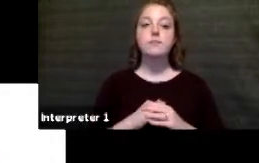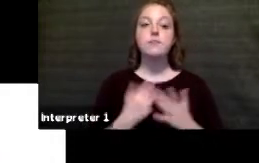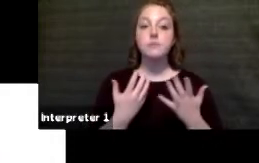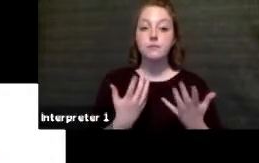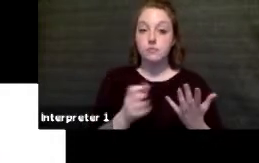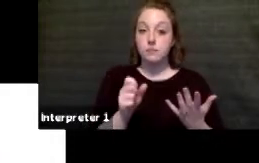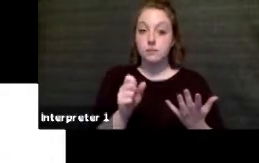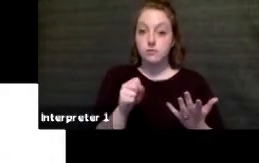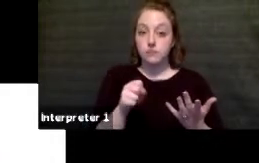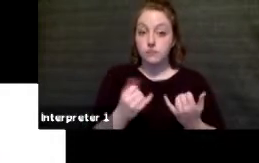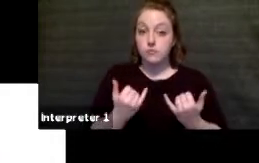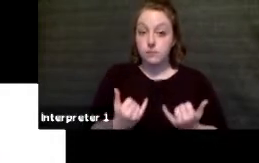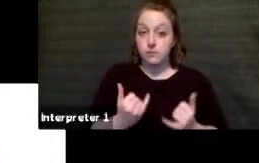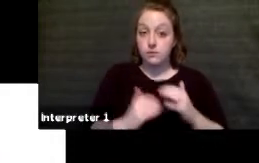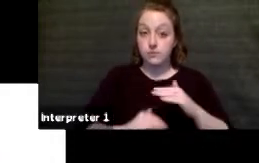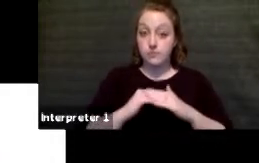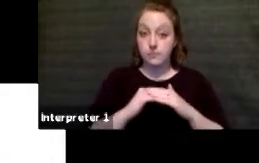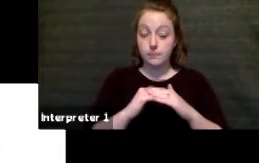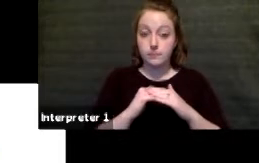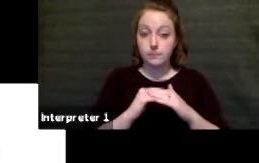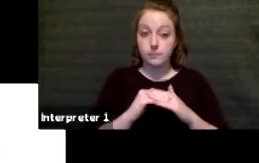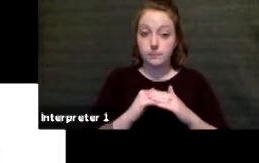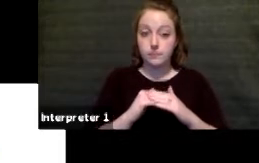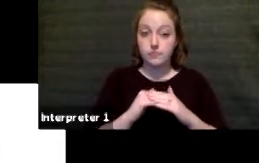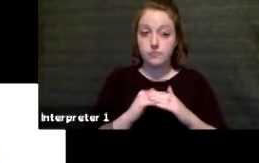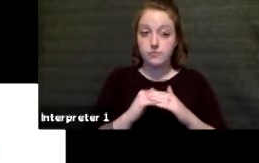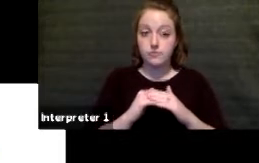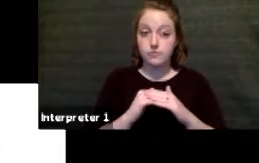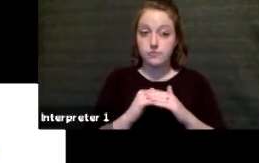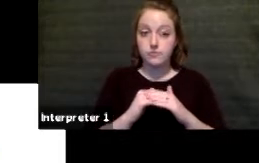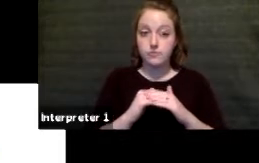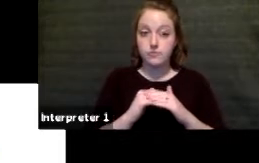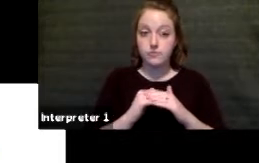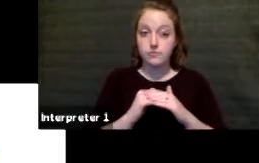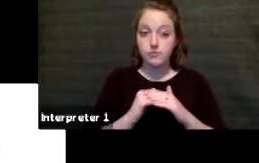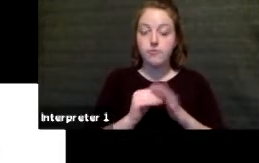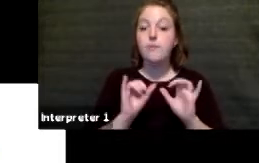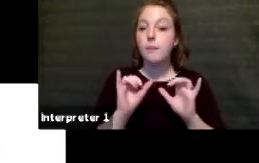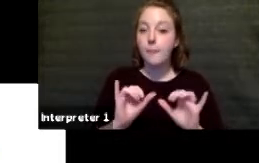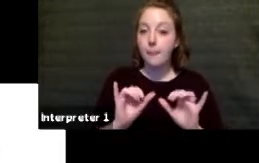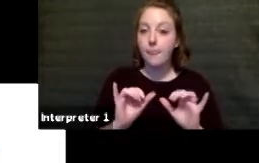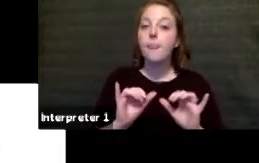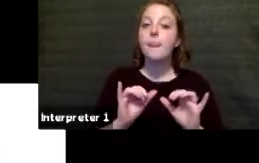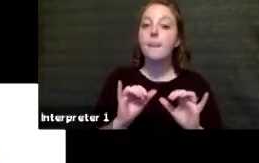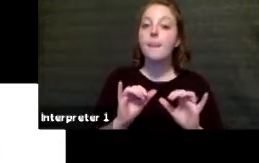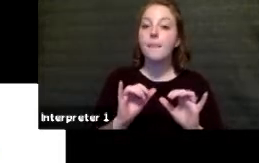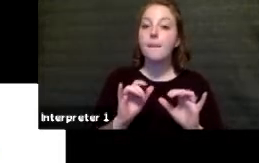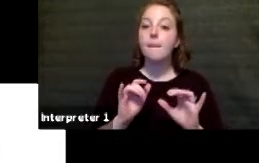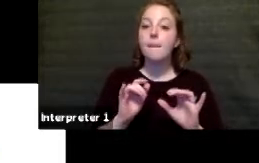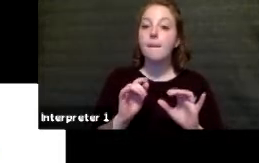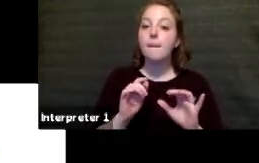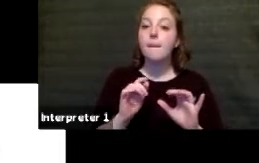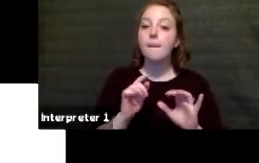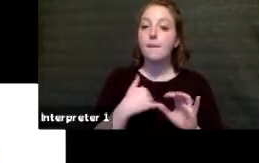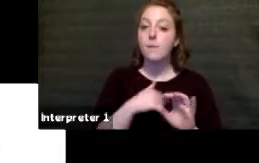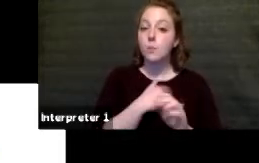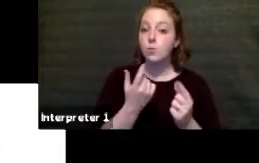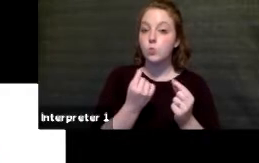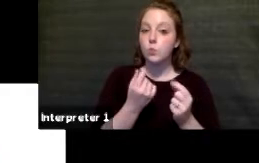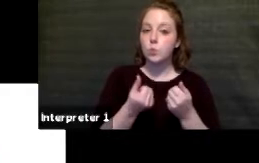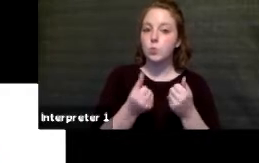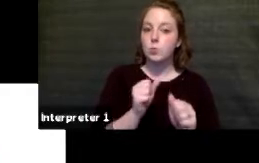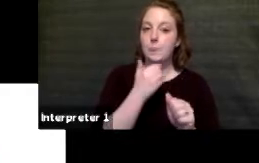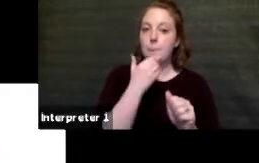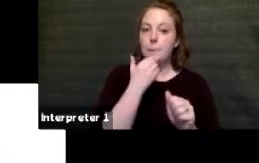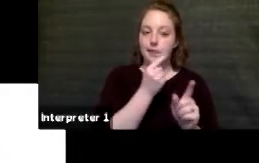the current capacity, and this is where I will say that we work to have fidelity in the data. The